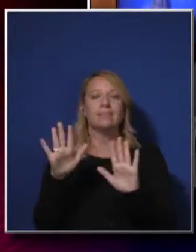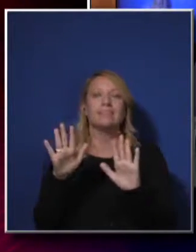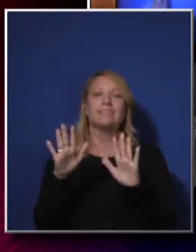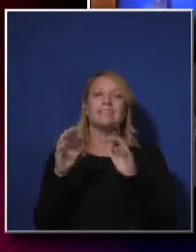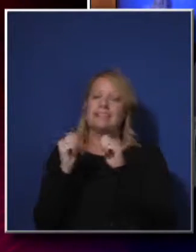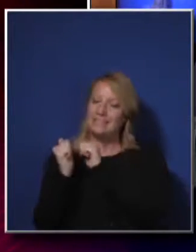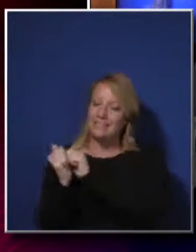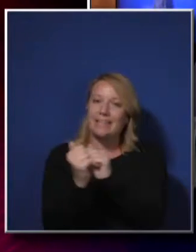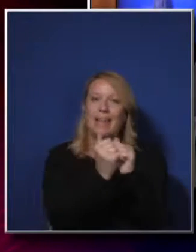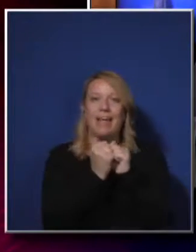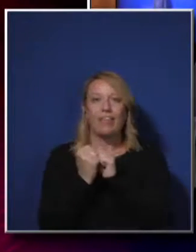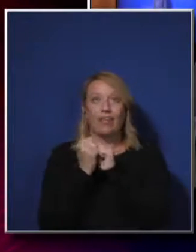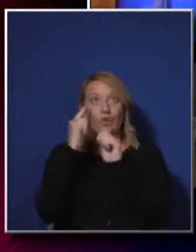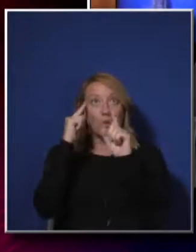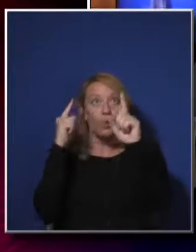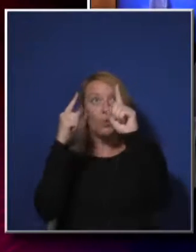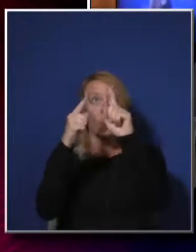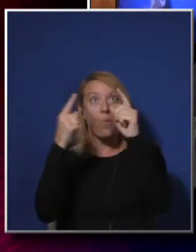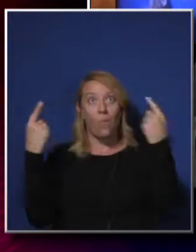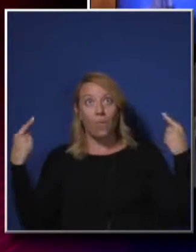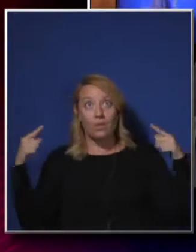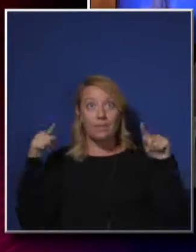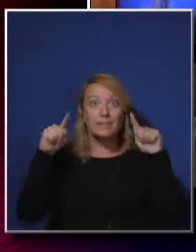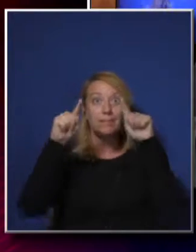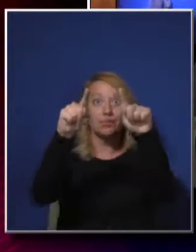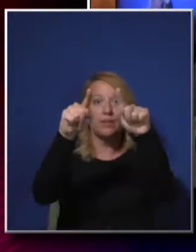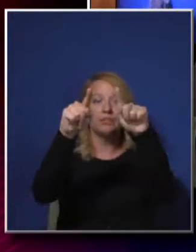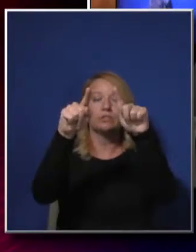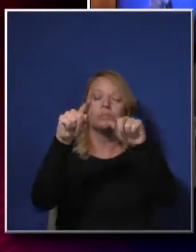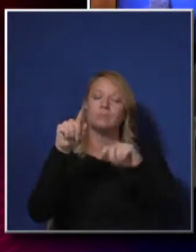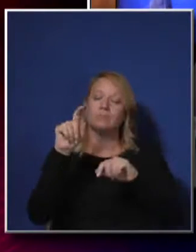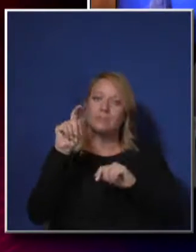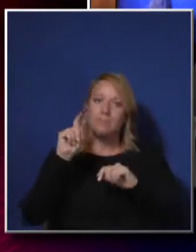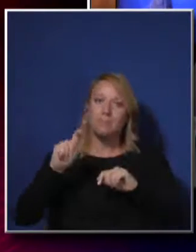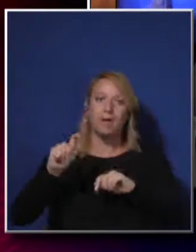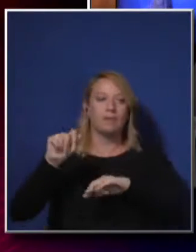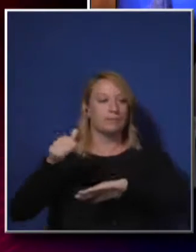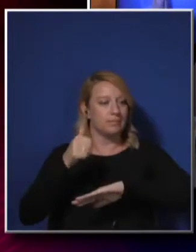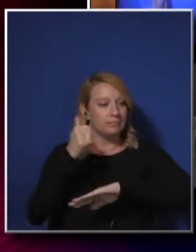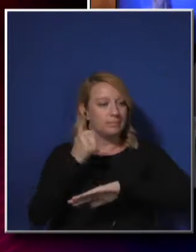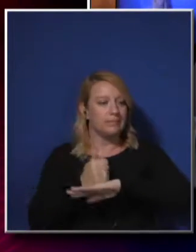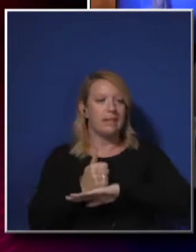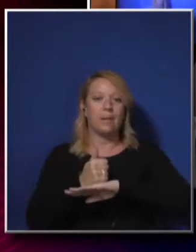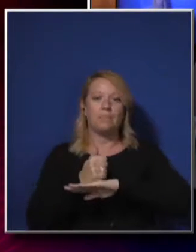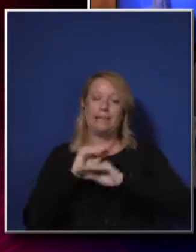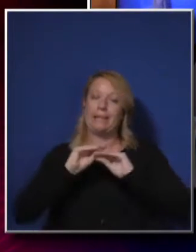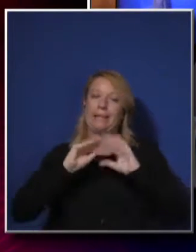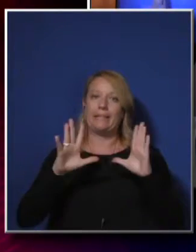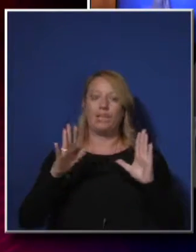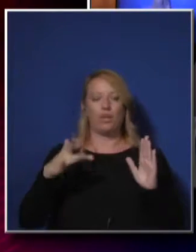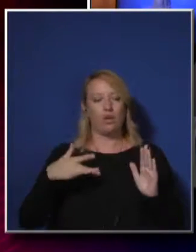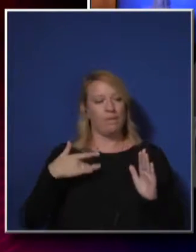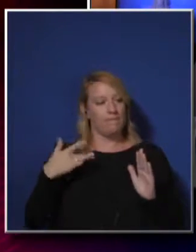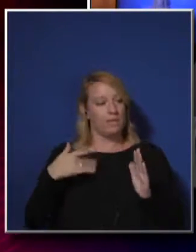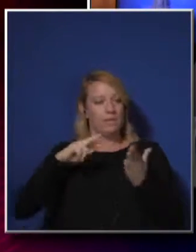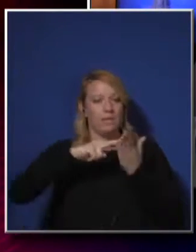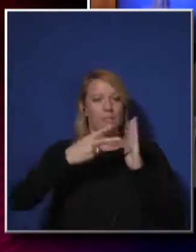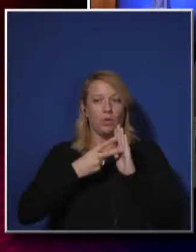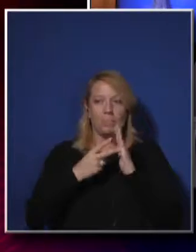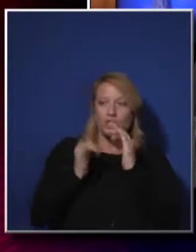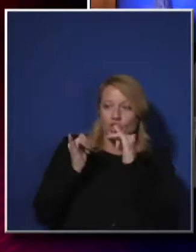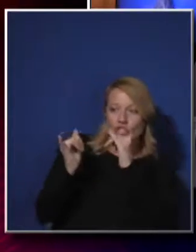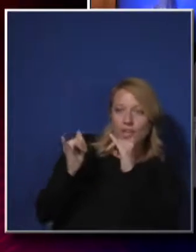together in the same direction is to have a very clear sense of purpose, shared purpose, and